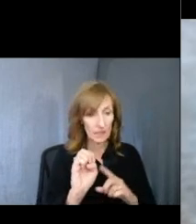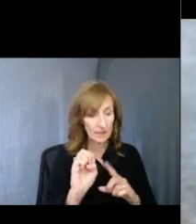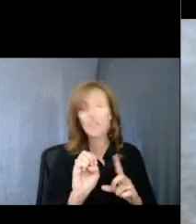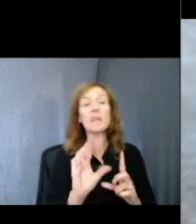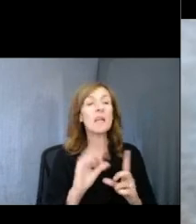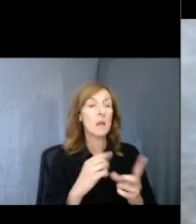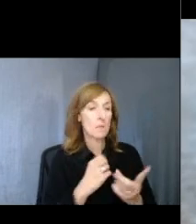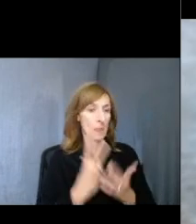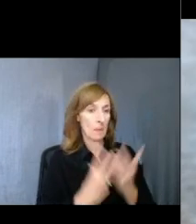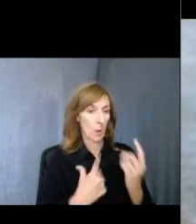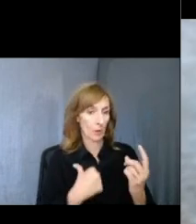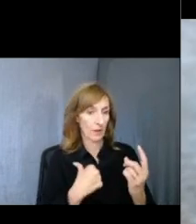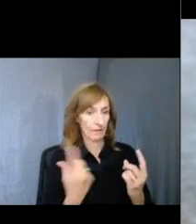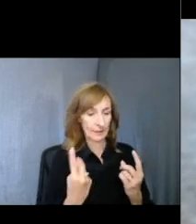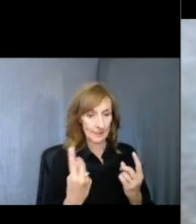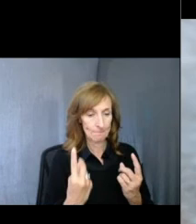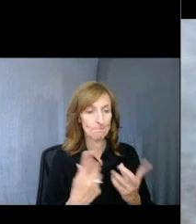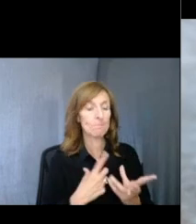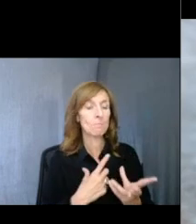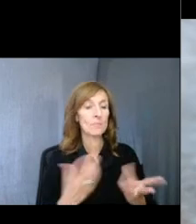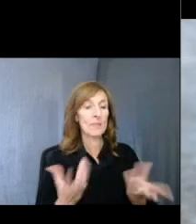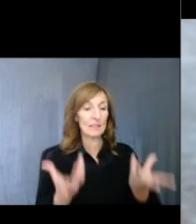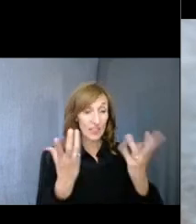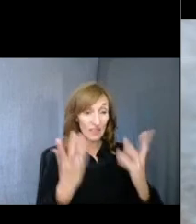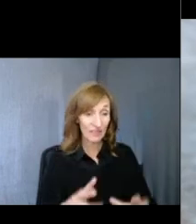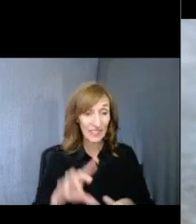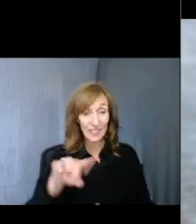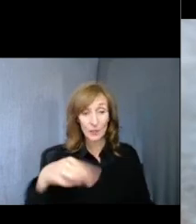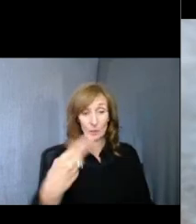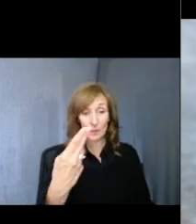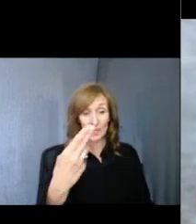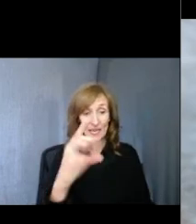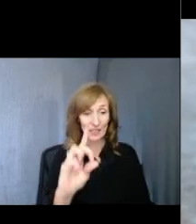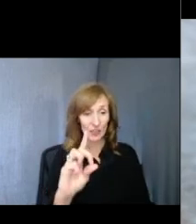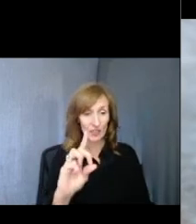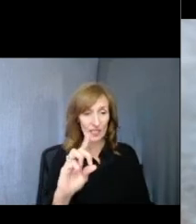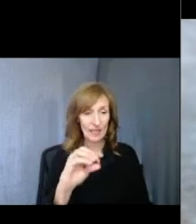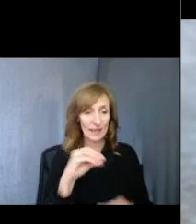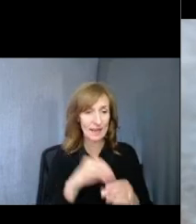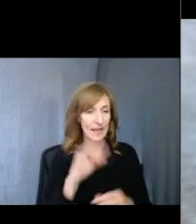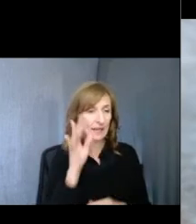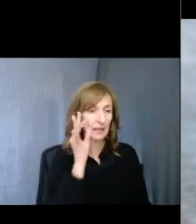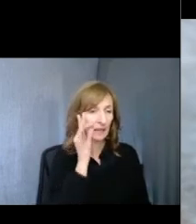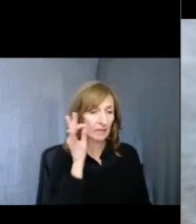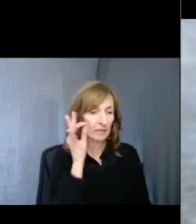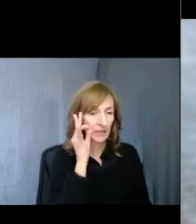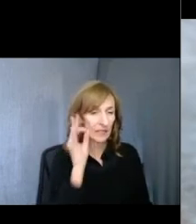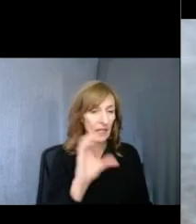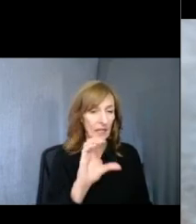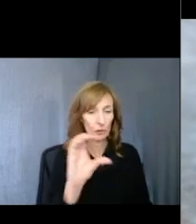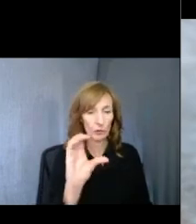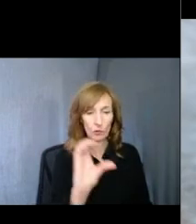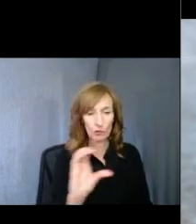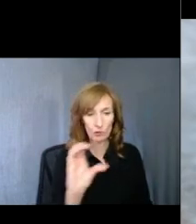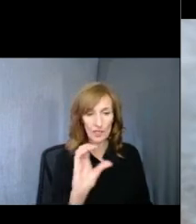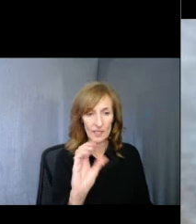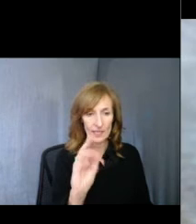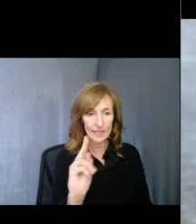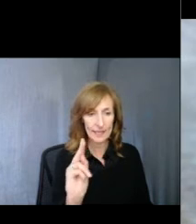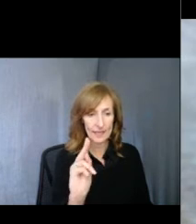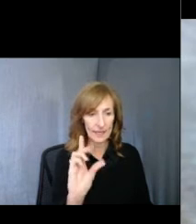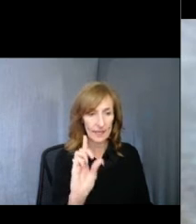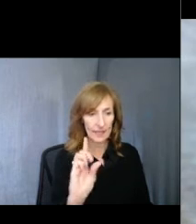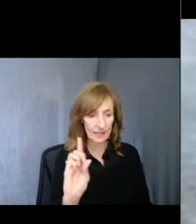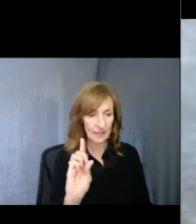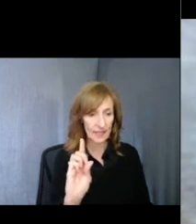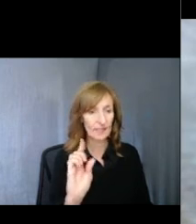diplomate. And she completed a PhD in feline chronic kidney disease. She was faculty at Colorado State